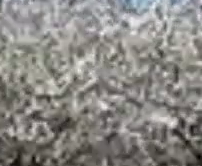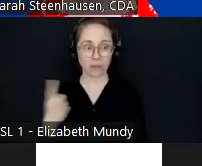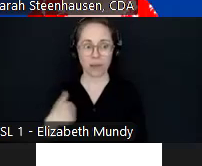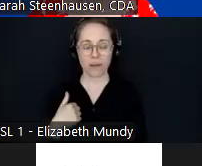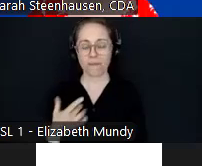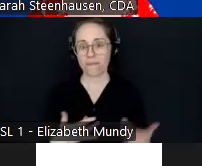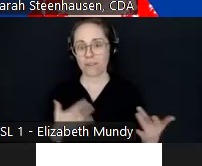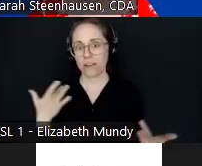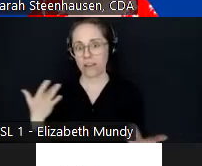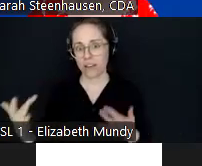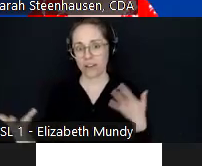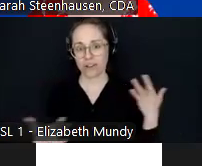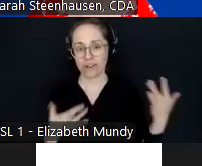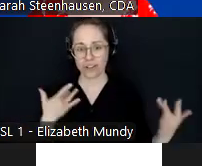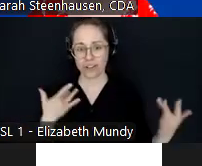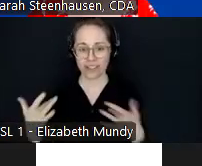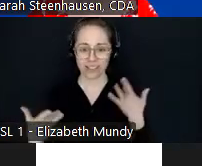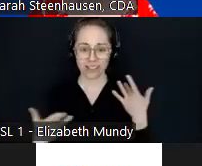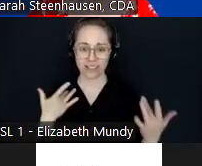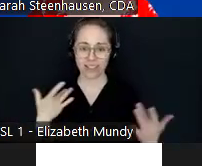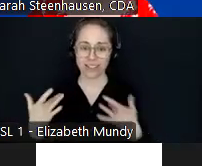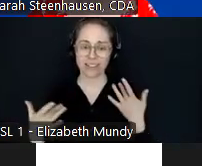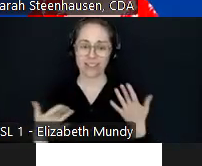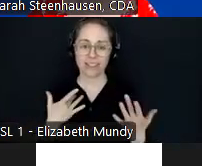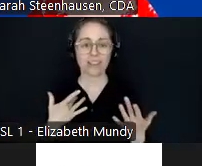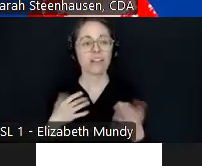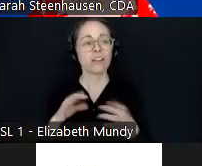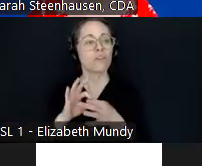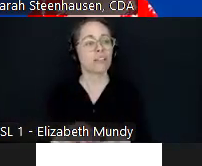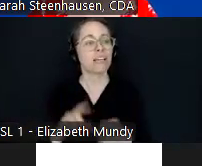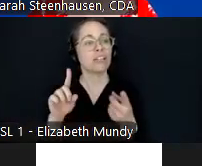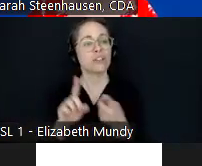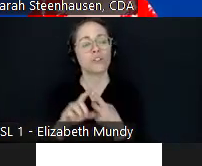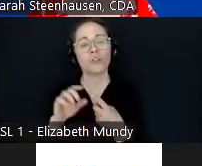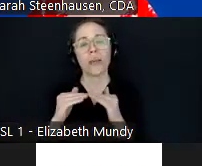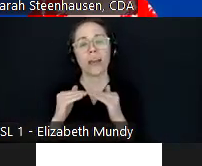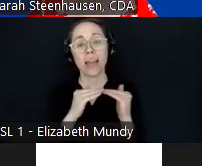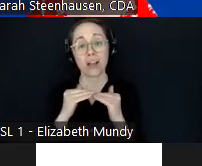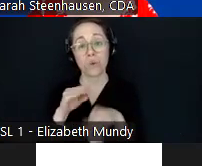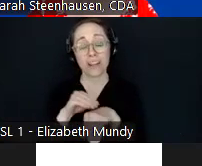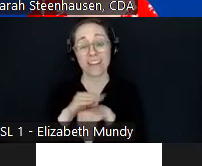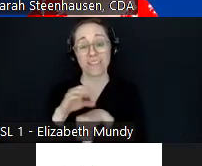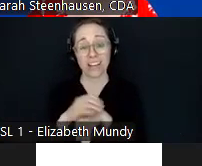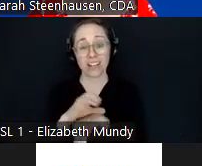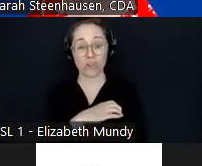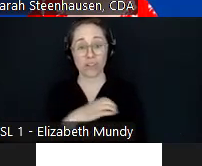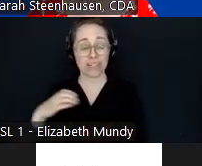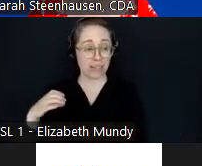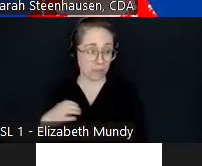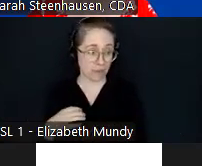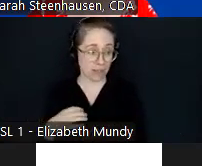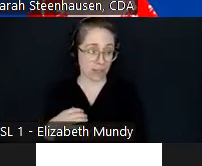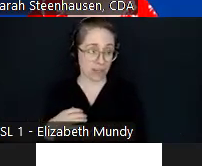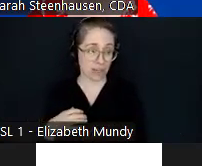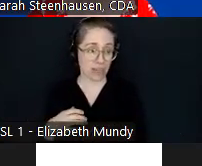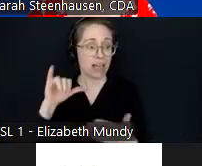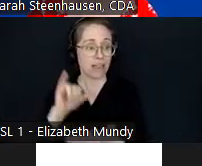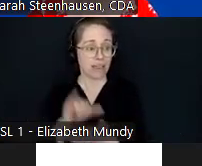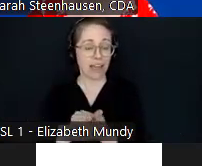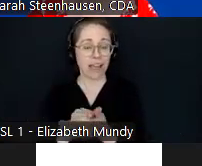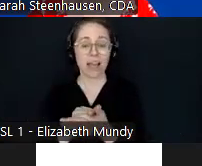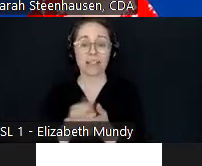about with our Equity Advisory Committee that, of course, preceded the Master Plan for Aging and